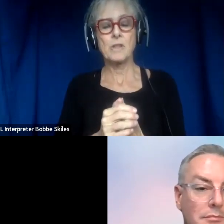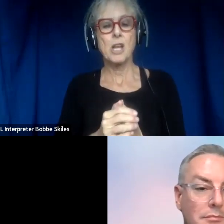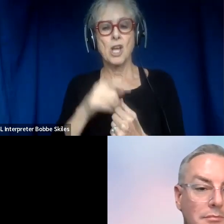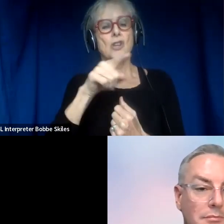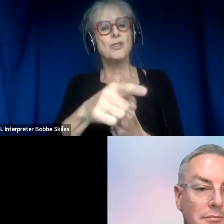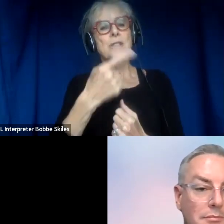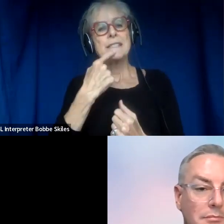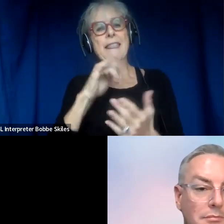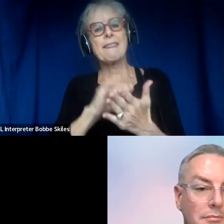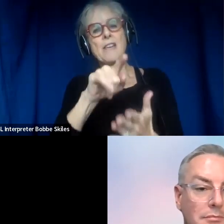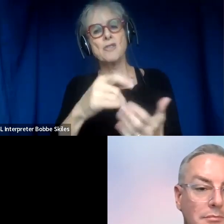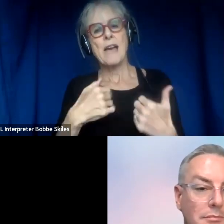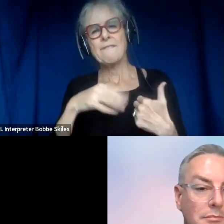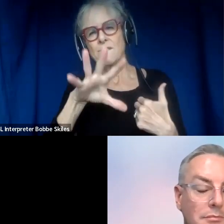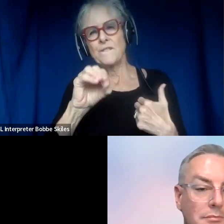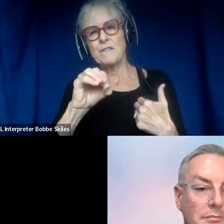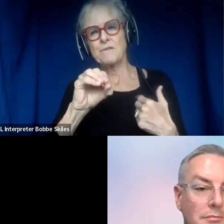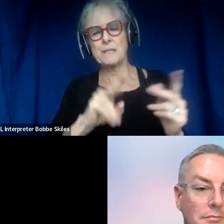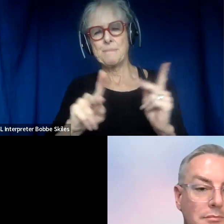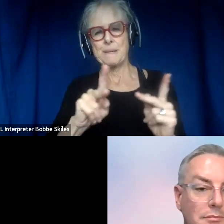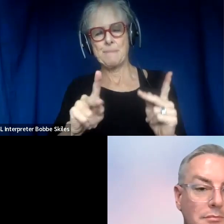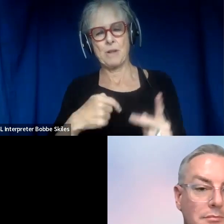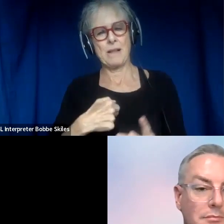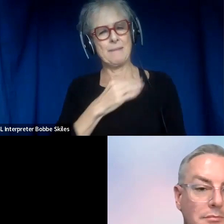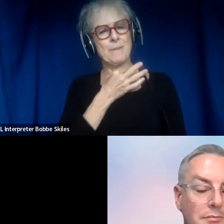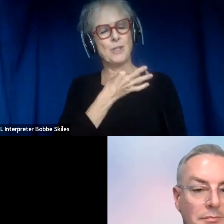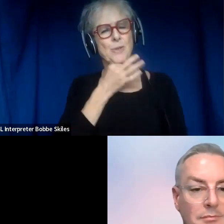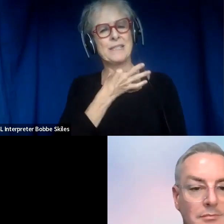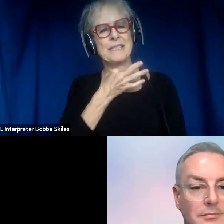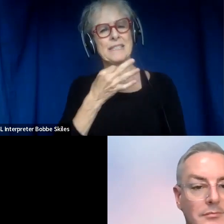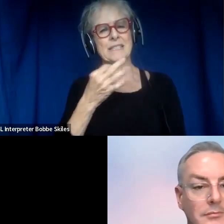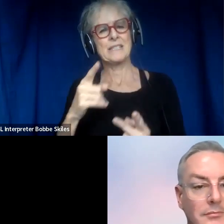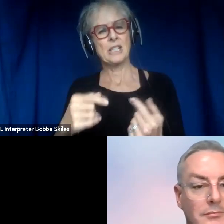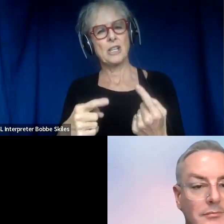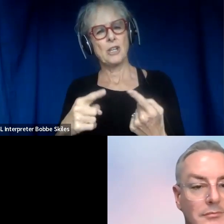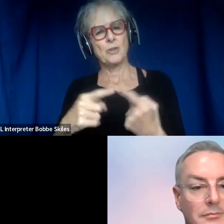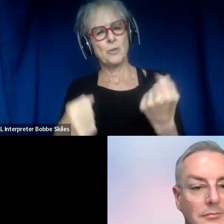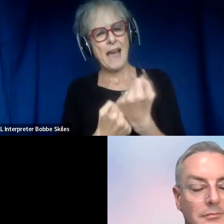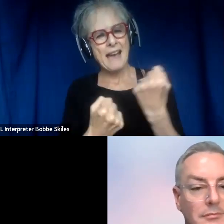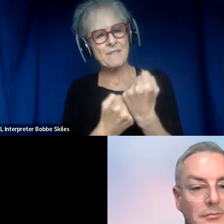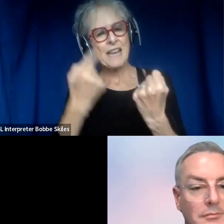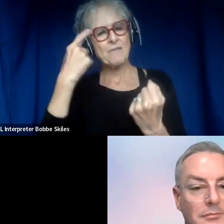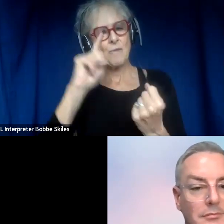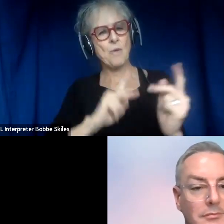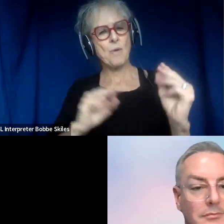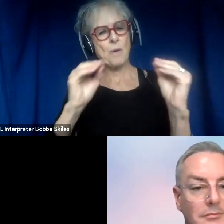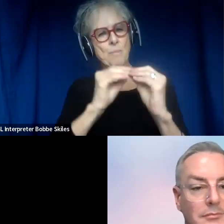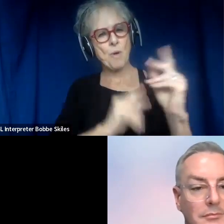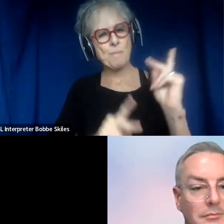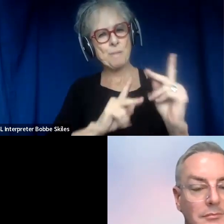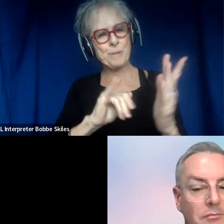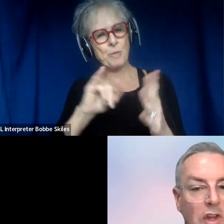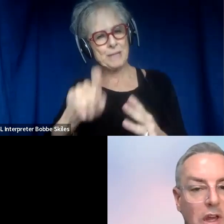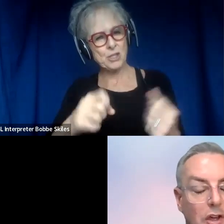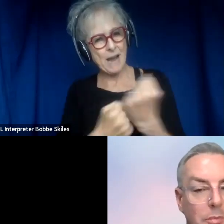you indicated you had 50 people. I'm curious, to advocate for more people, that's to advocate to the federal government,